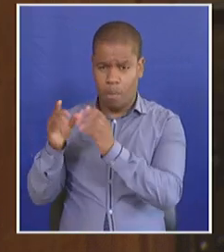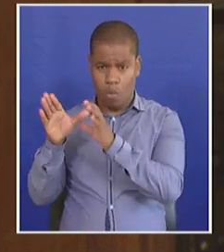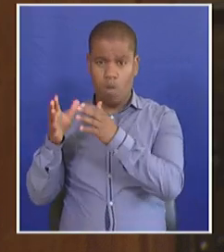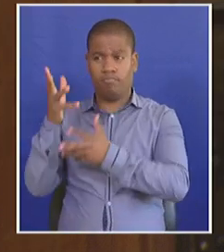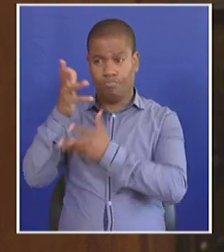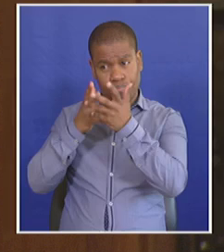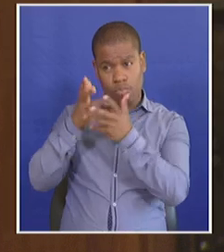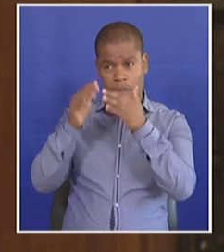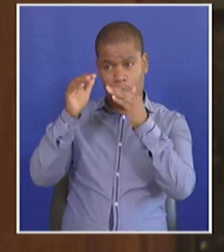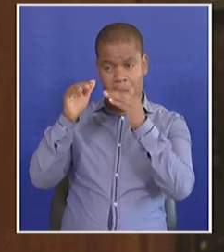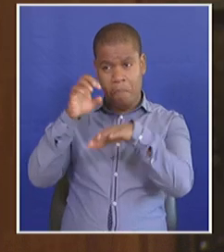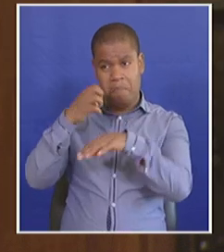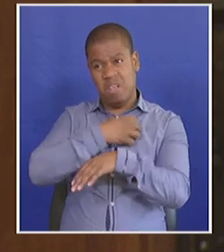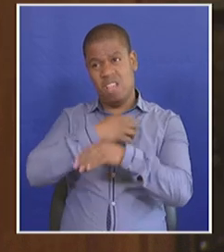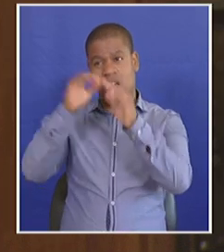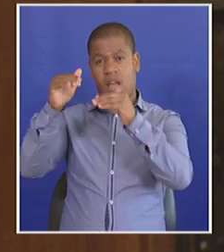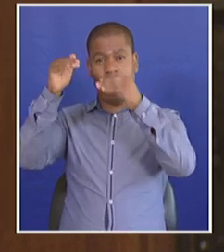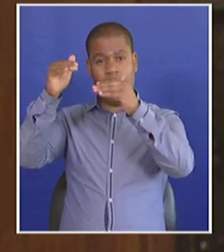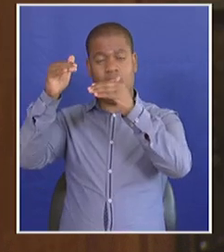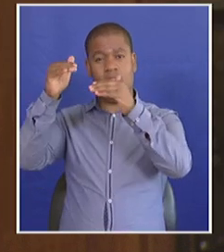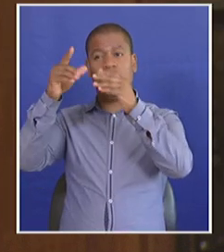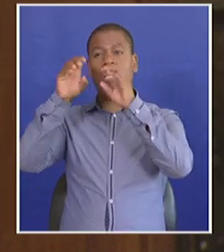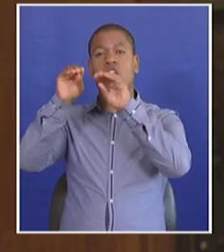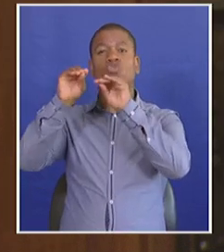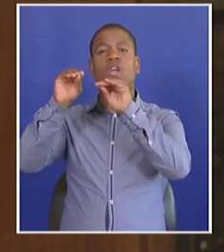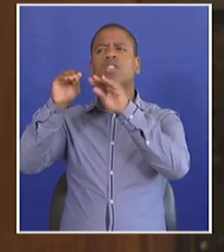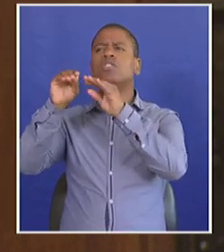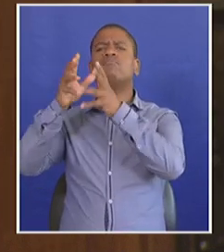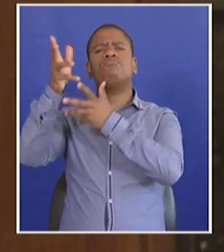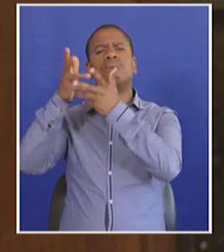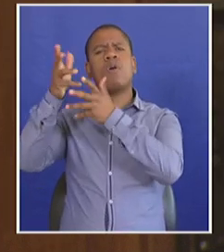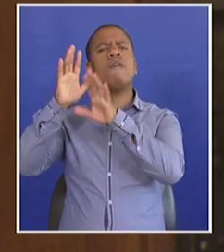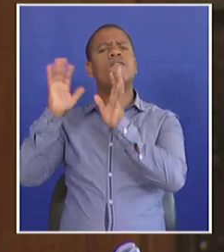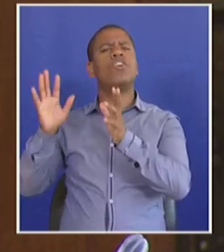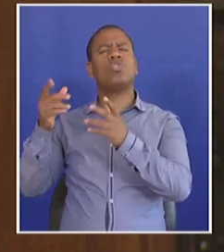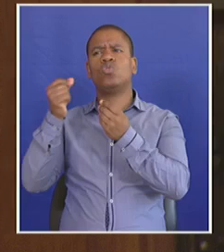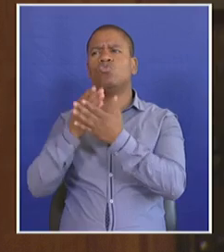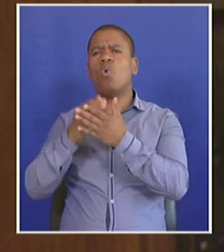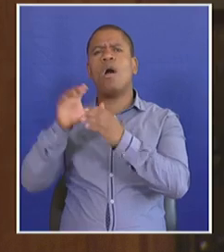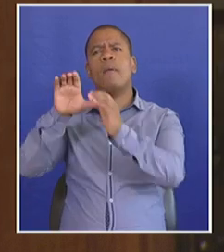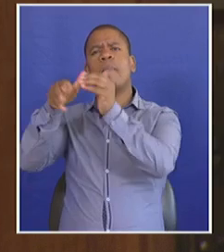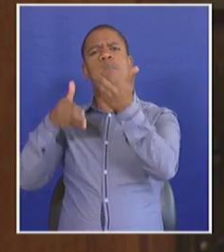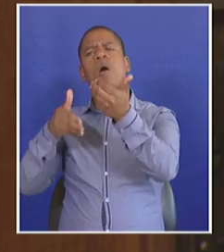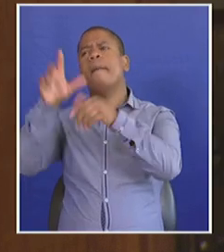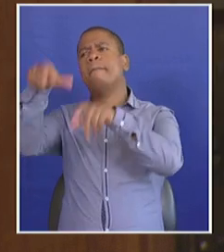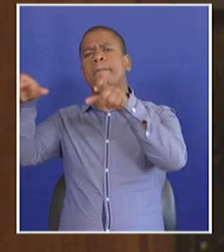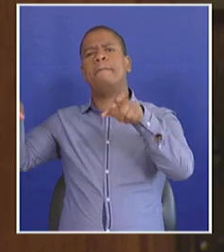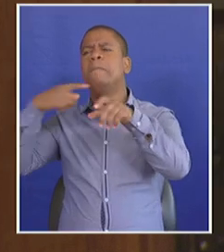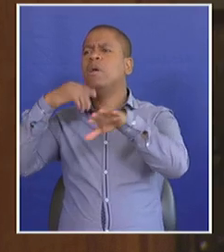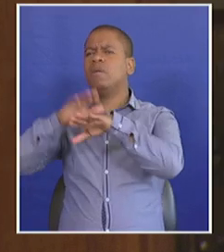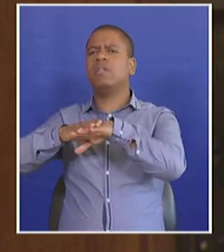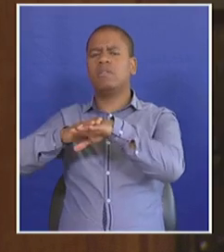Minister of Higher Education to ensure that we have more diverse graduates. In other words, what efforts is government